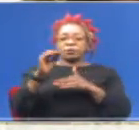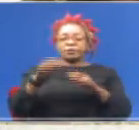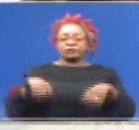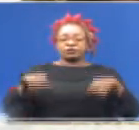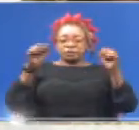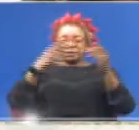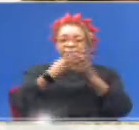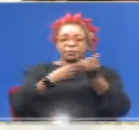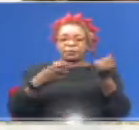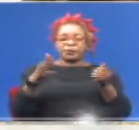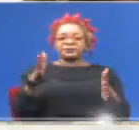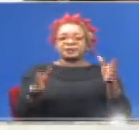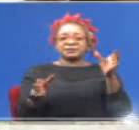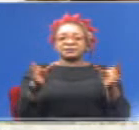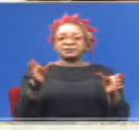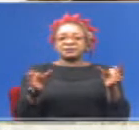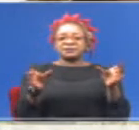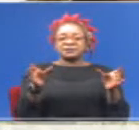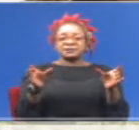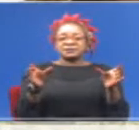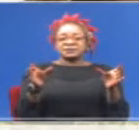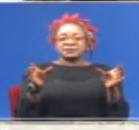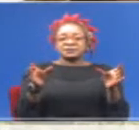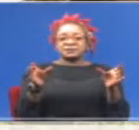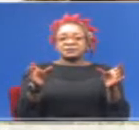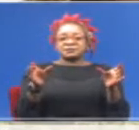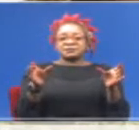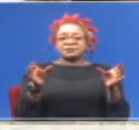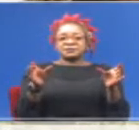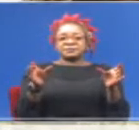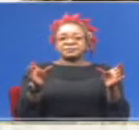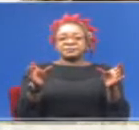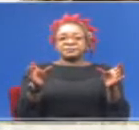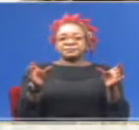sides and backed by